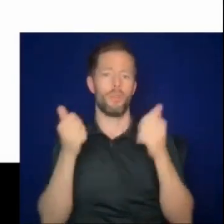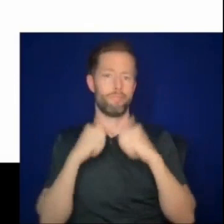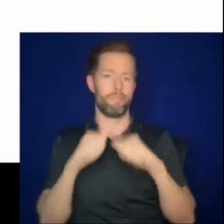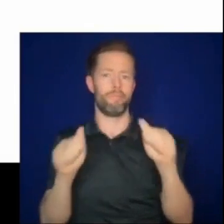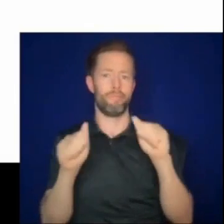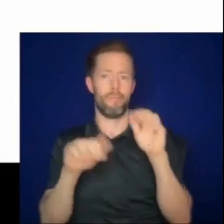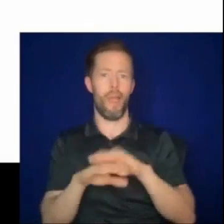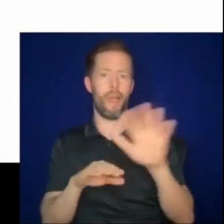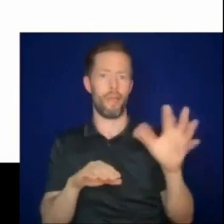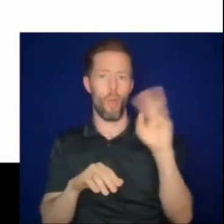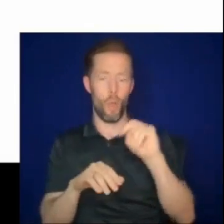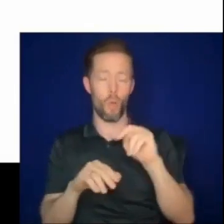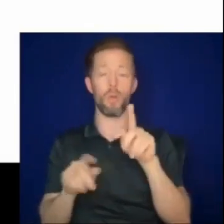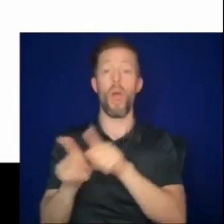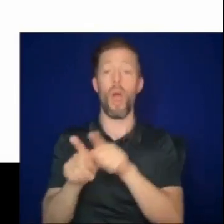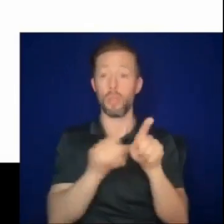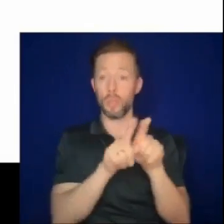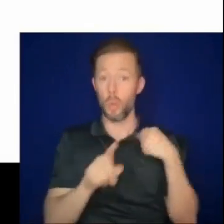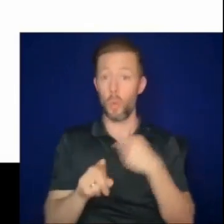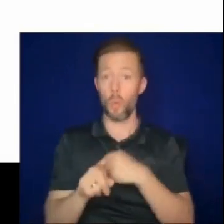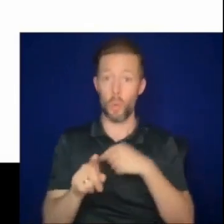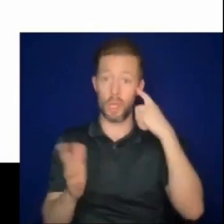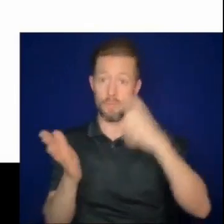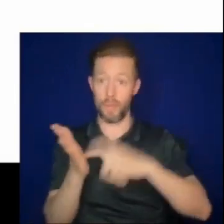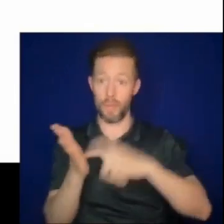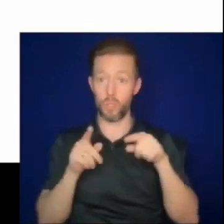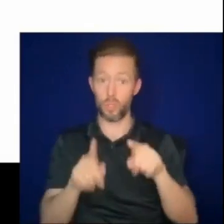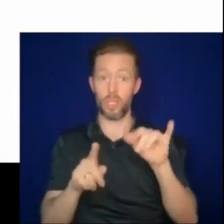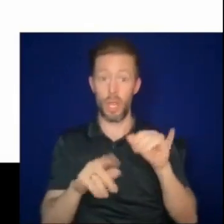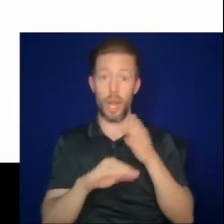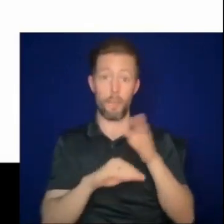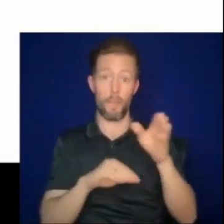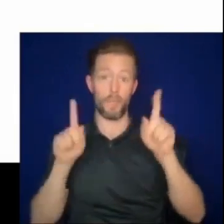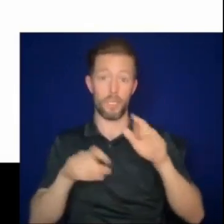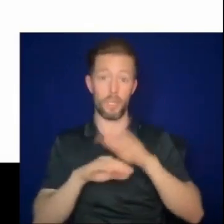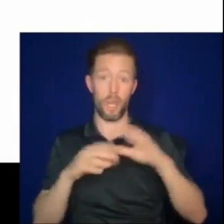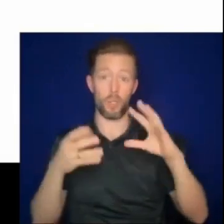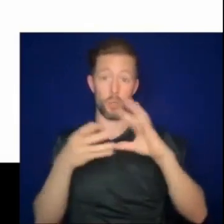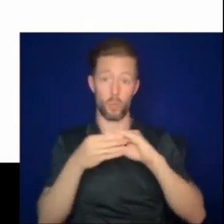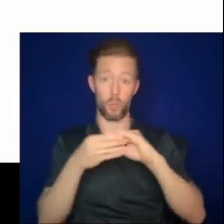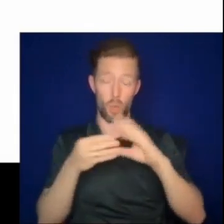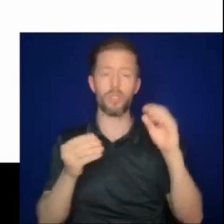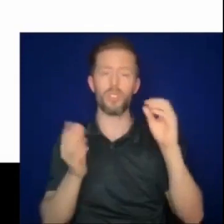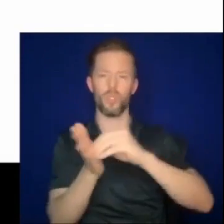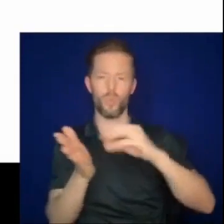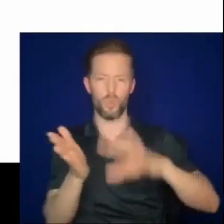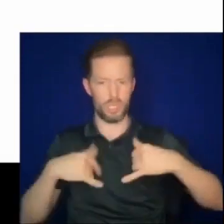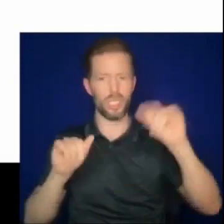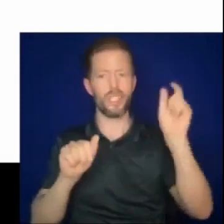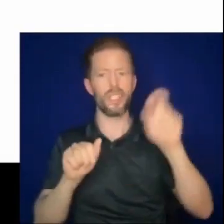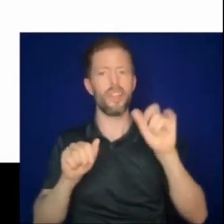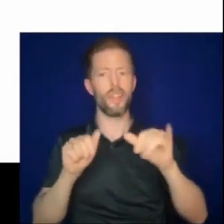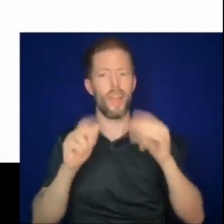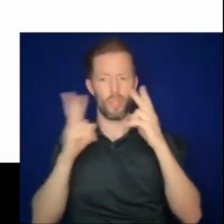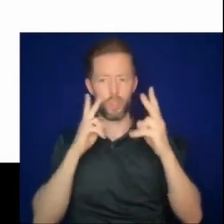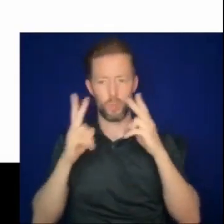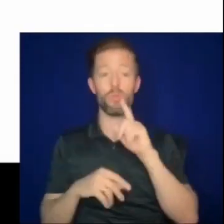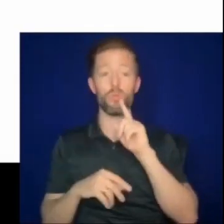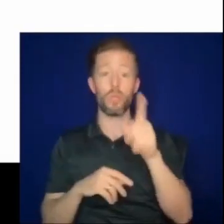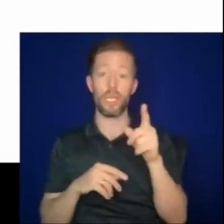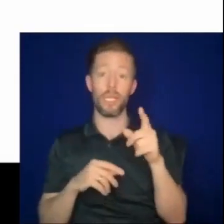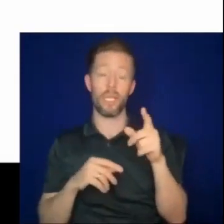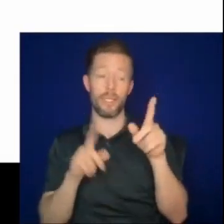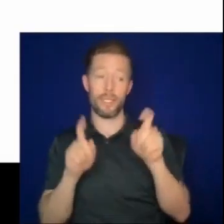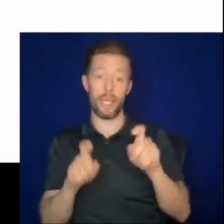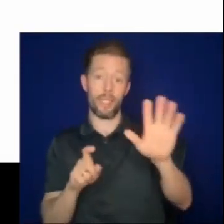visuals and having the students attempting to do it on their own. We also found that during the post-test on the stories, that students still needed those visuals.